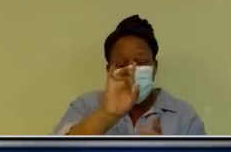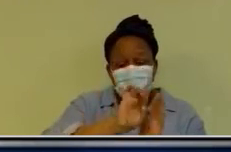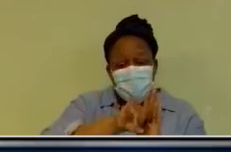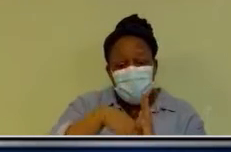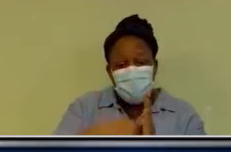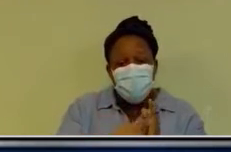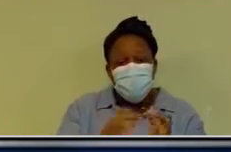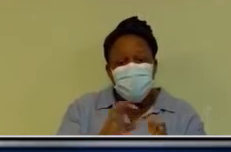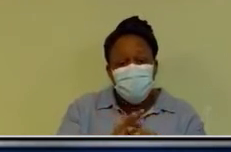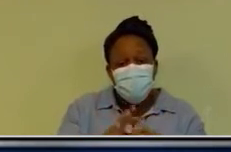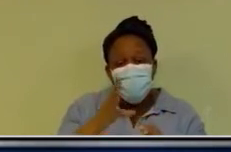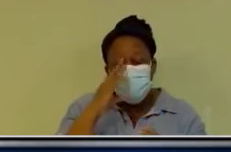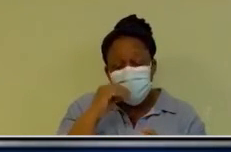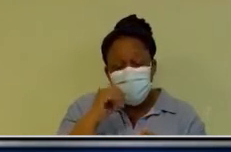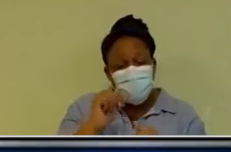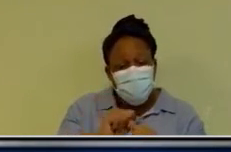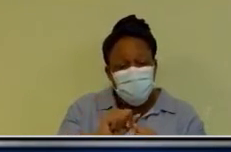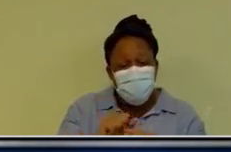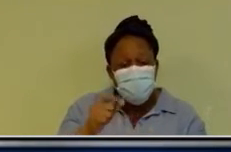sleep daily.